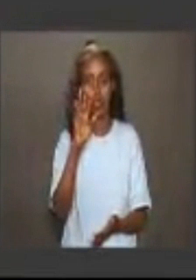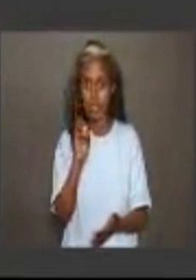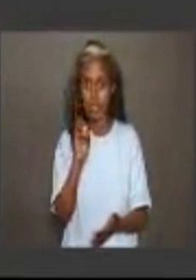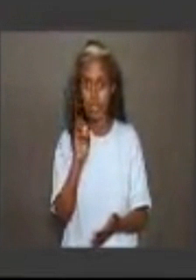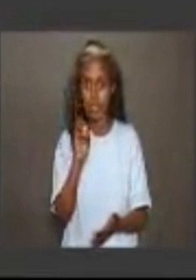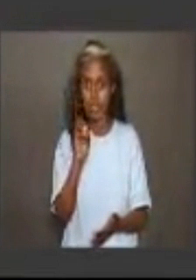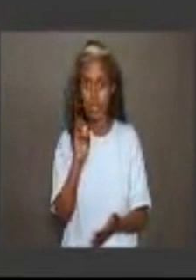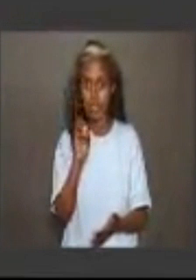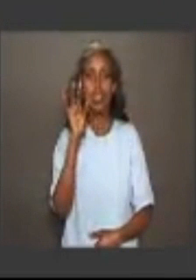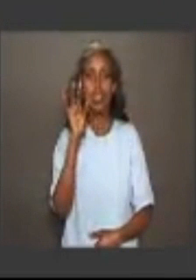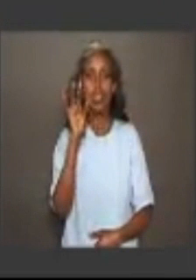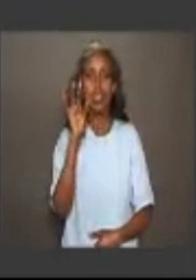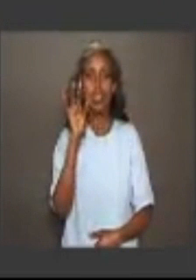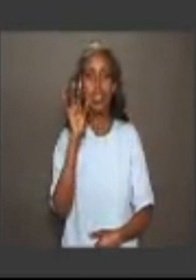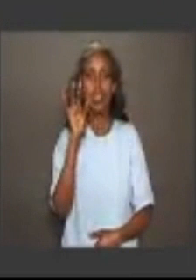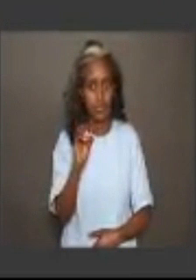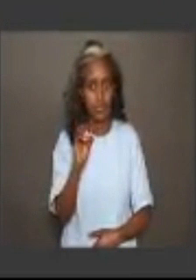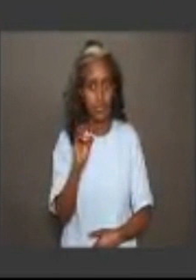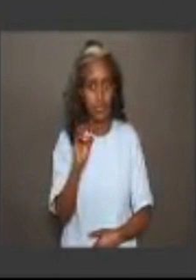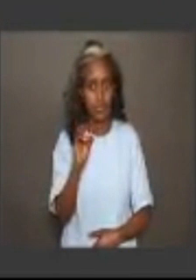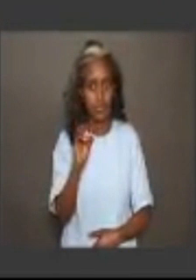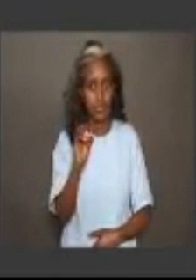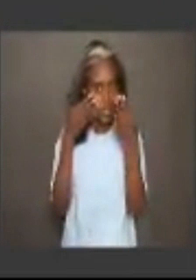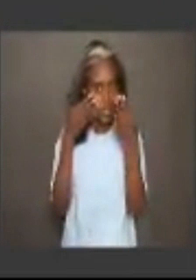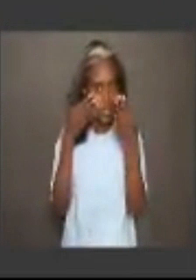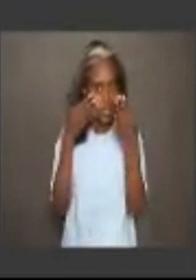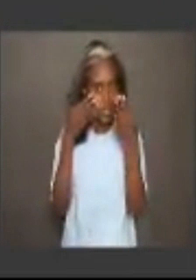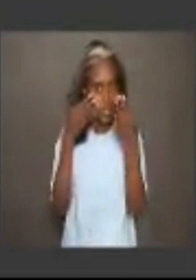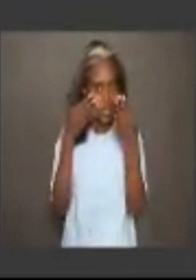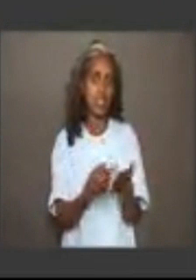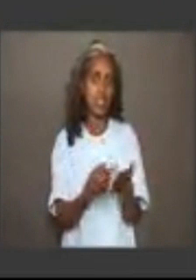180 gives us these results.